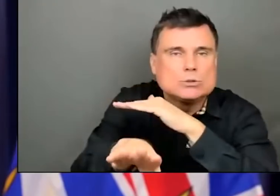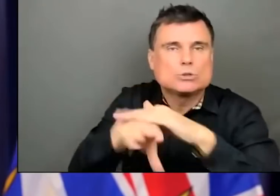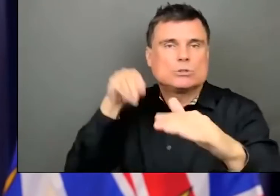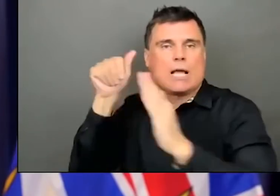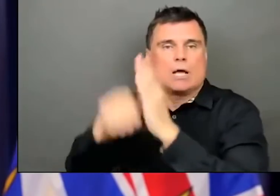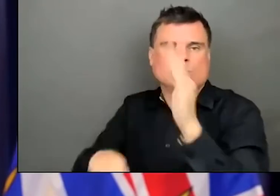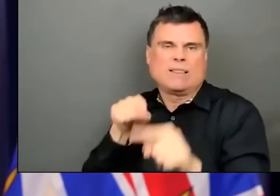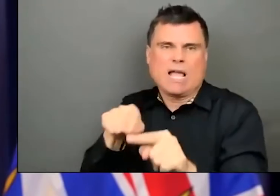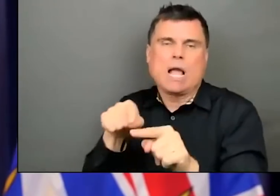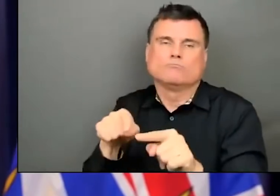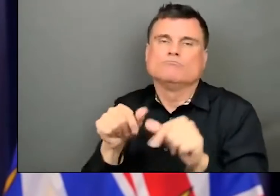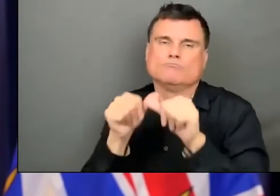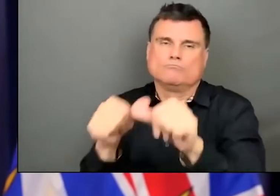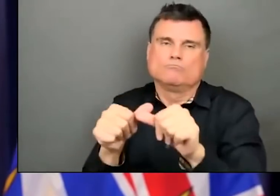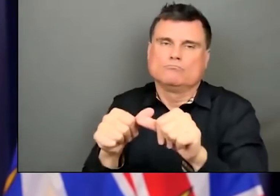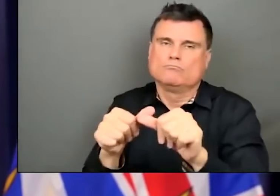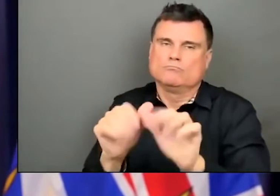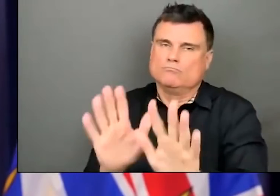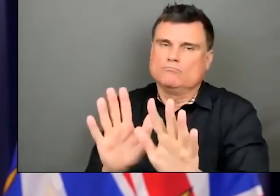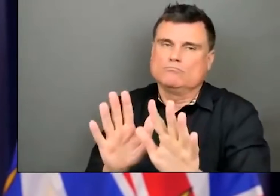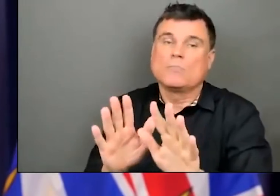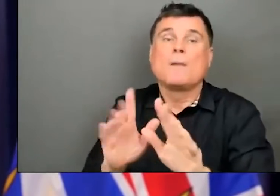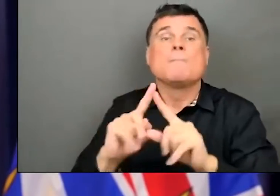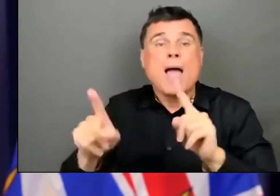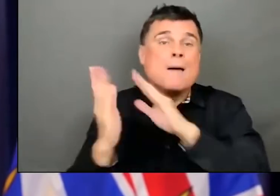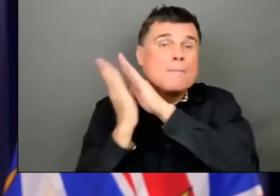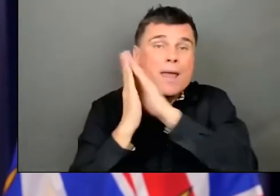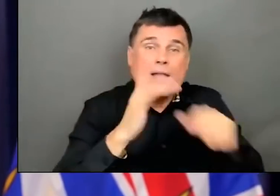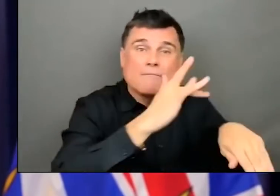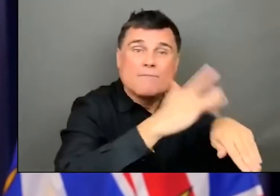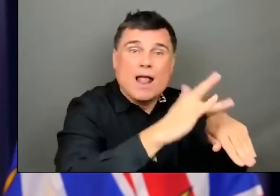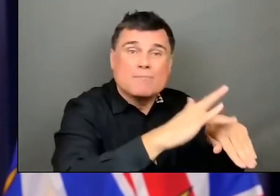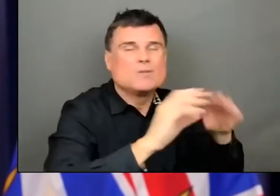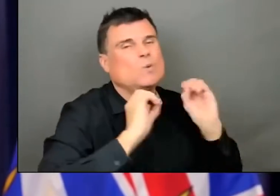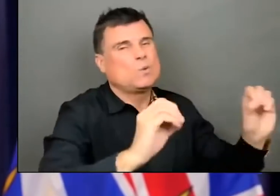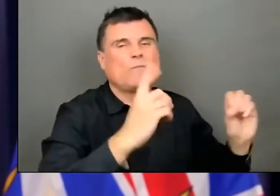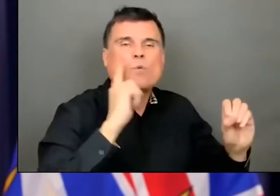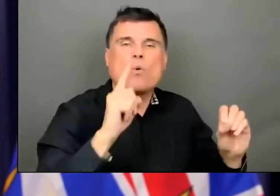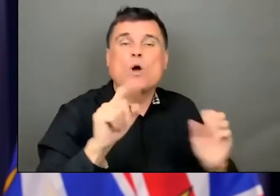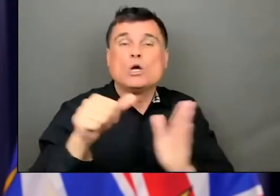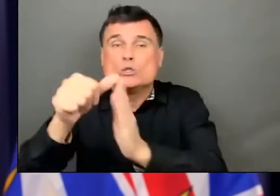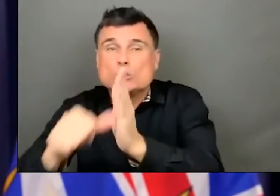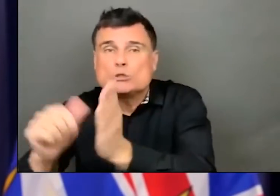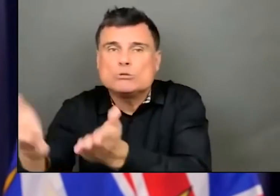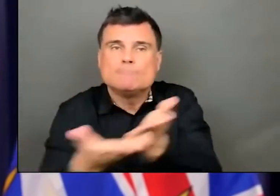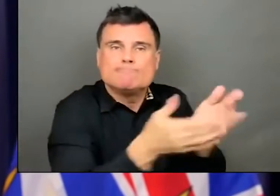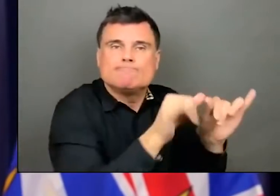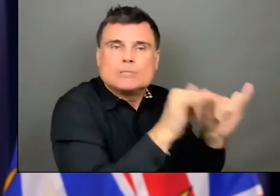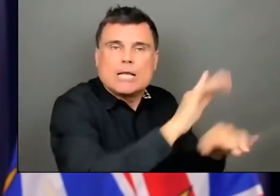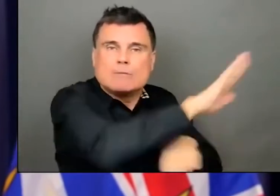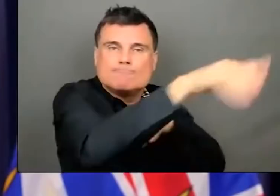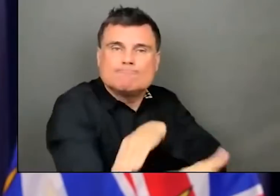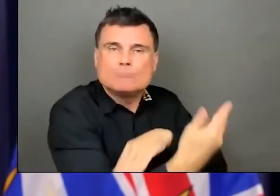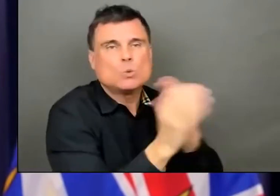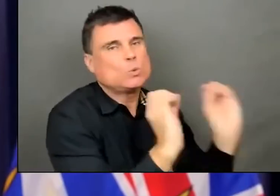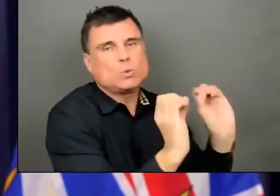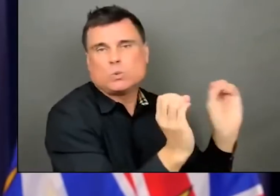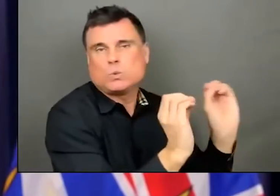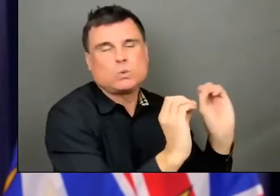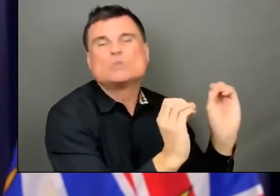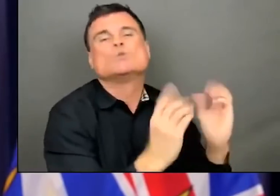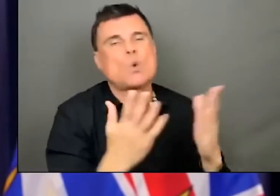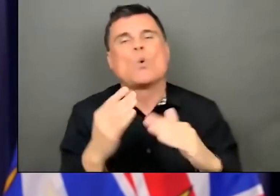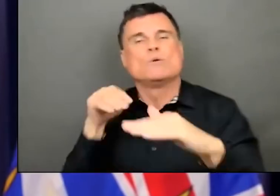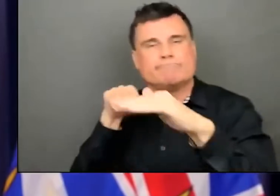no surgical postponements have occurred as a result of unvaccinated staff. Ongoing demand for critical care and staffing pressures have reduced a number